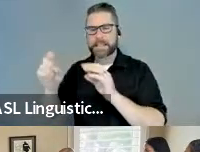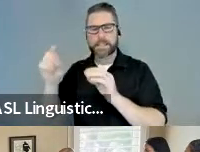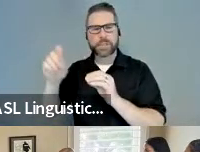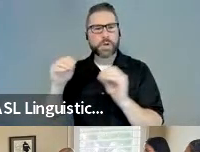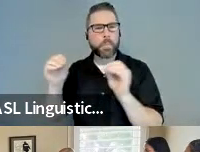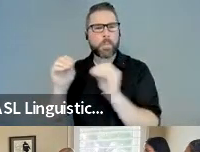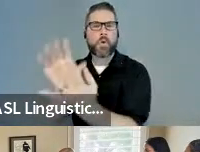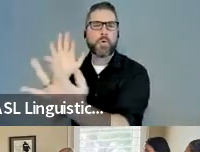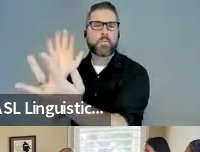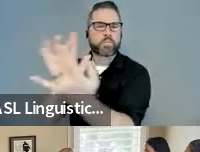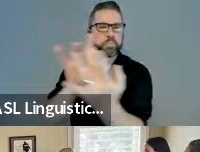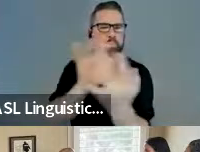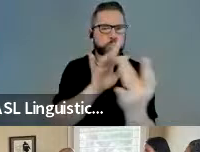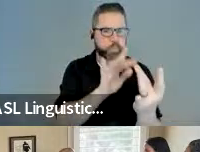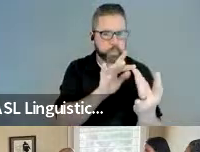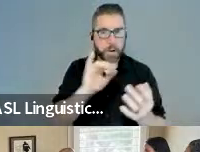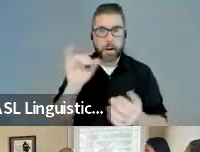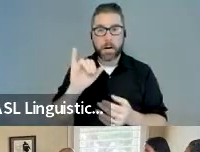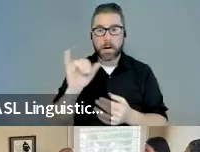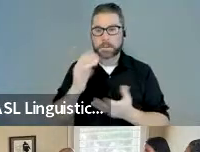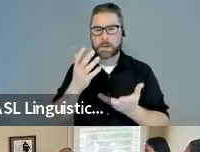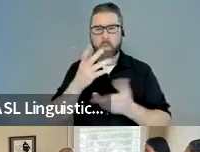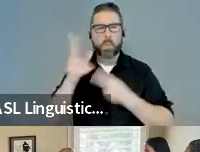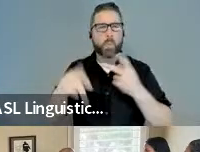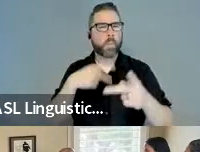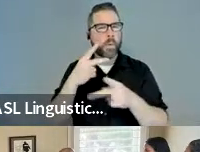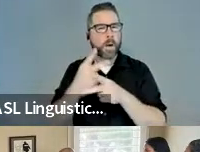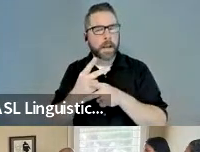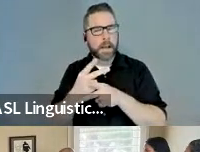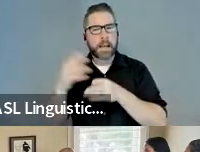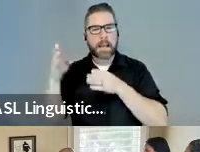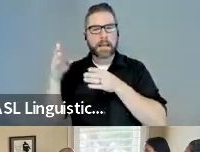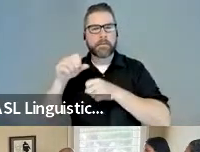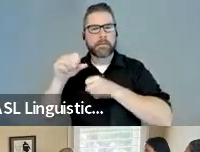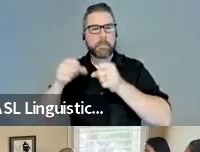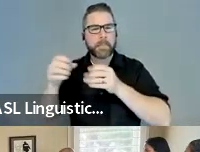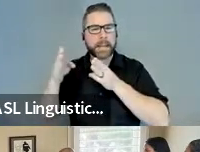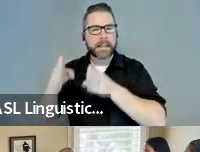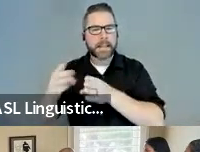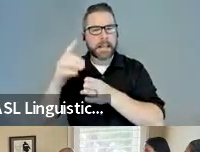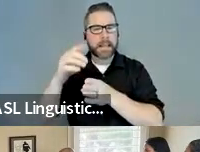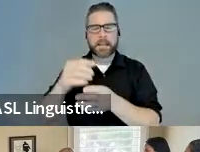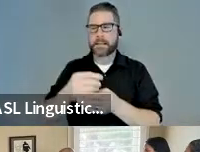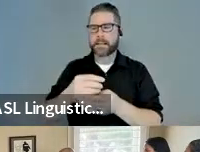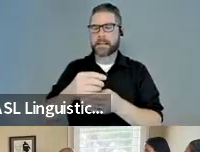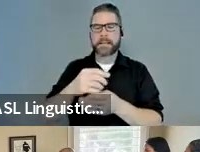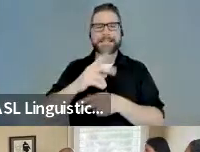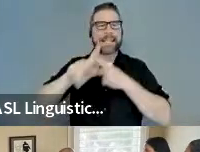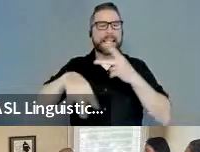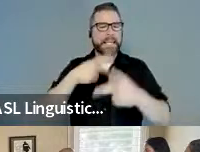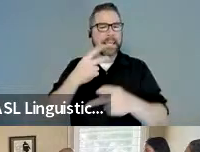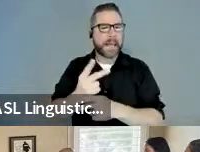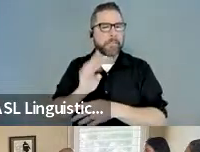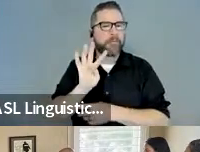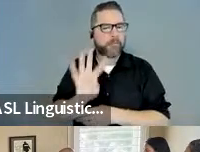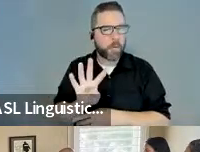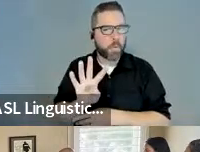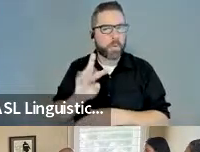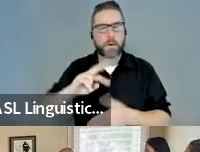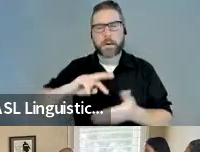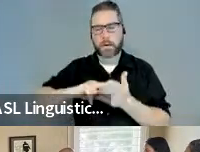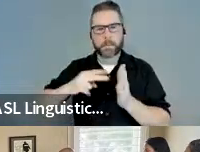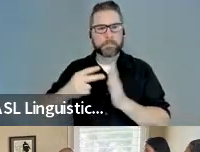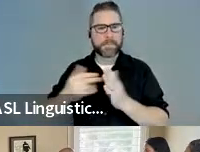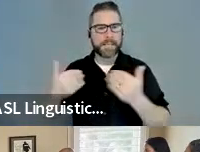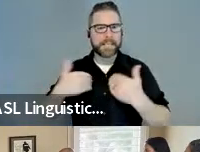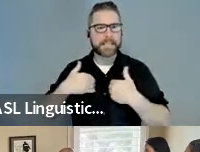which are level 4. That includes like physical barrier, just as a recommendation for overall, I think, projects in the city of Stockton area. And